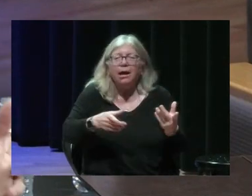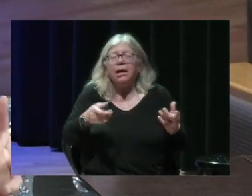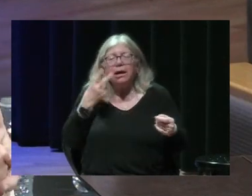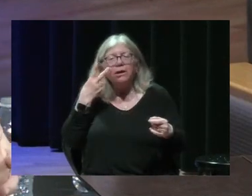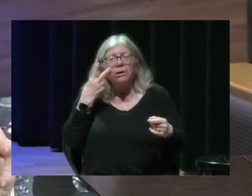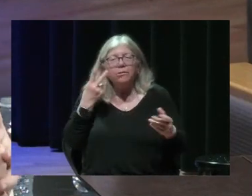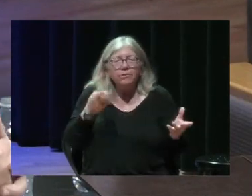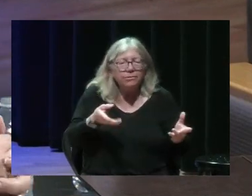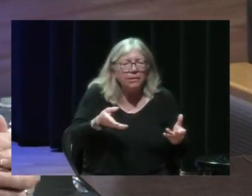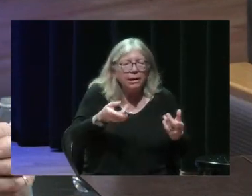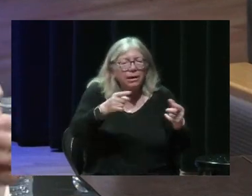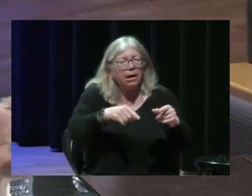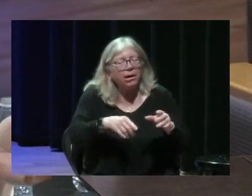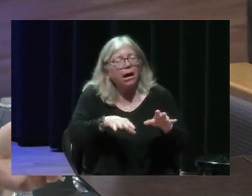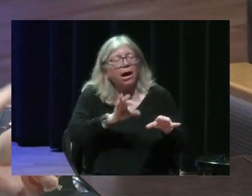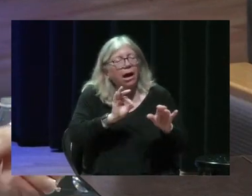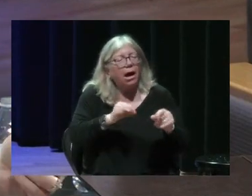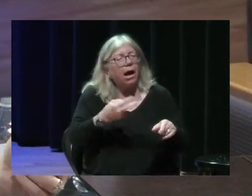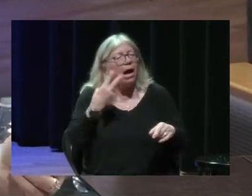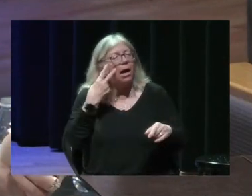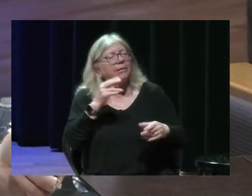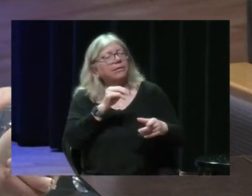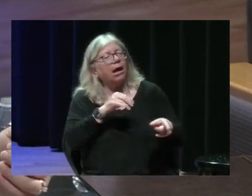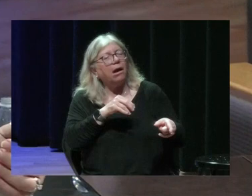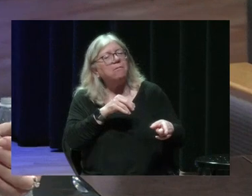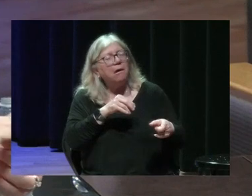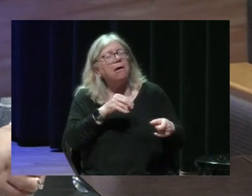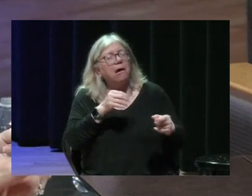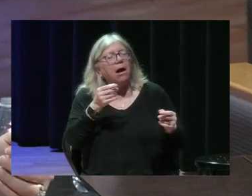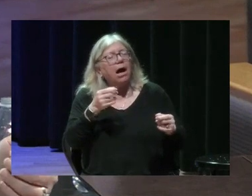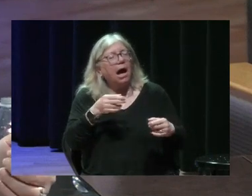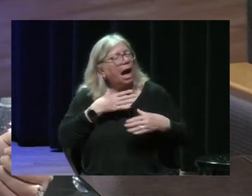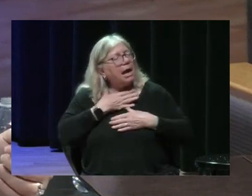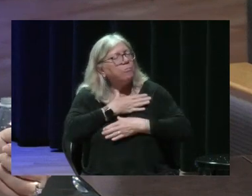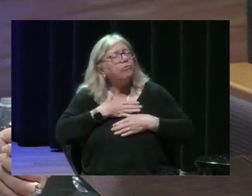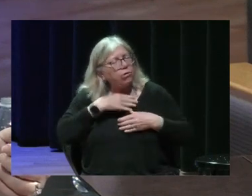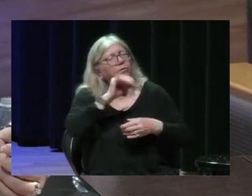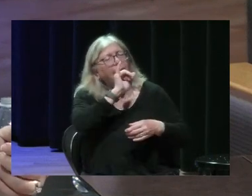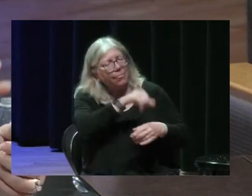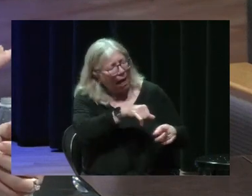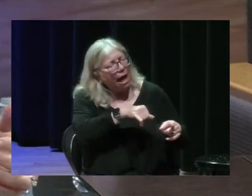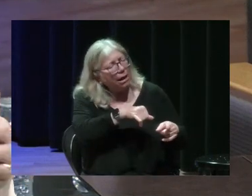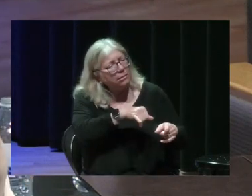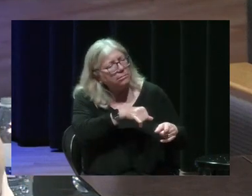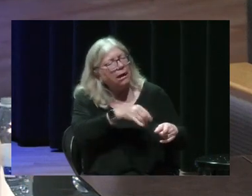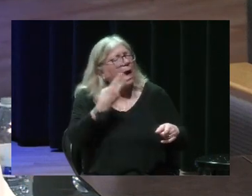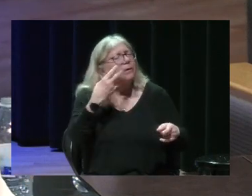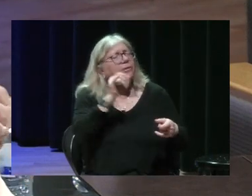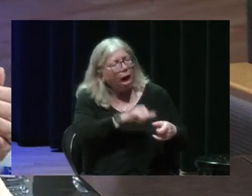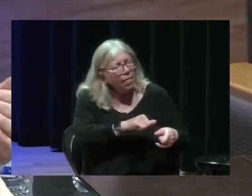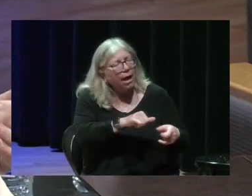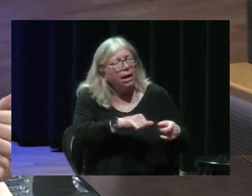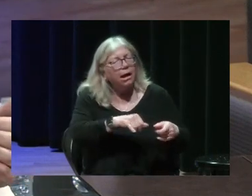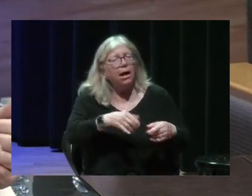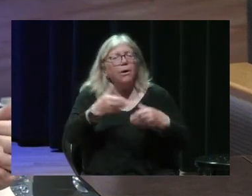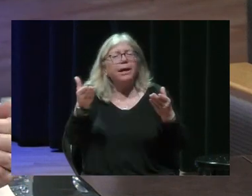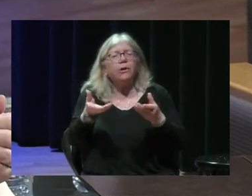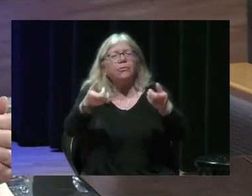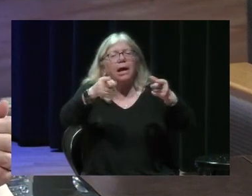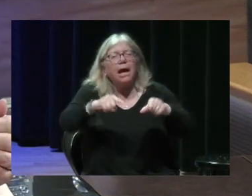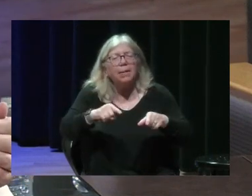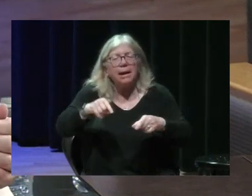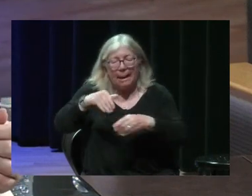see something come out about him and you say, I saw it. Like, I appreciate this. Or, here's what's happened